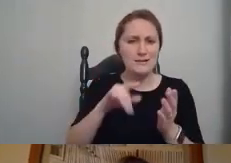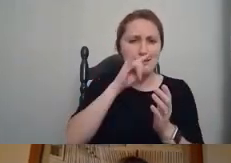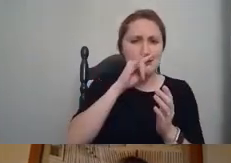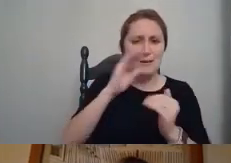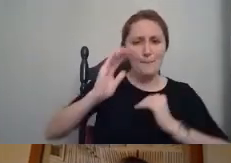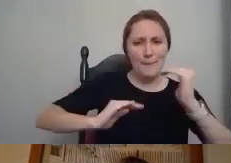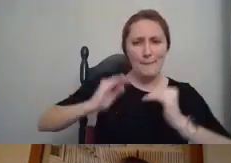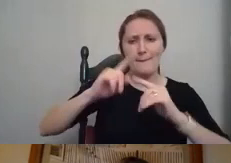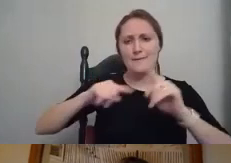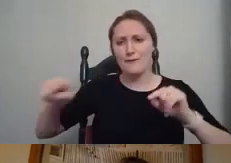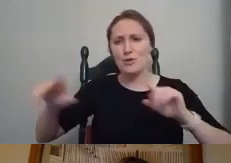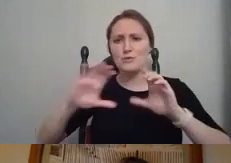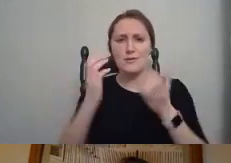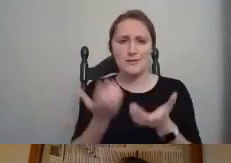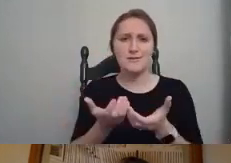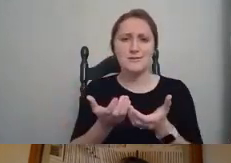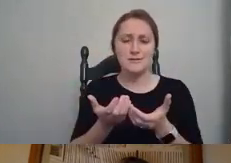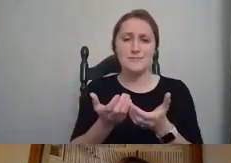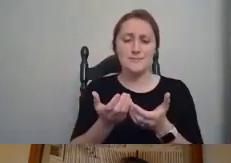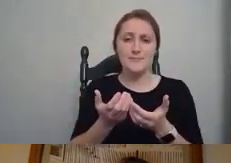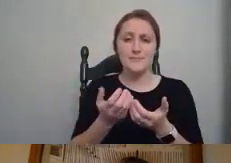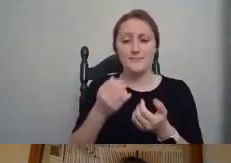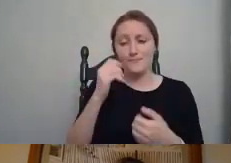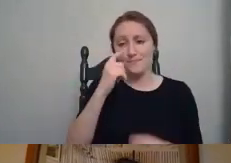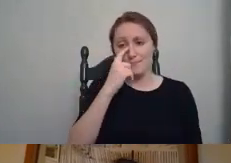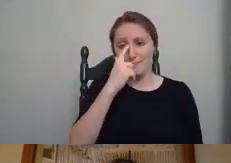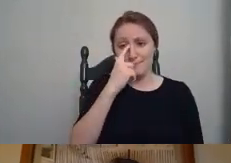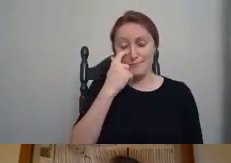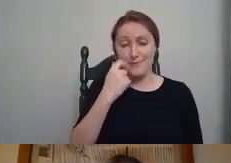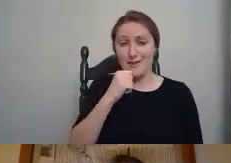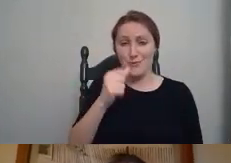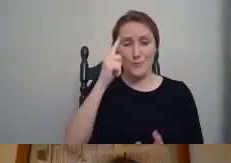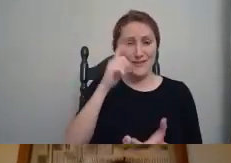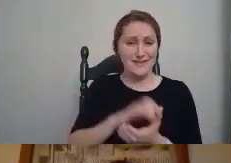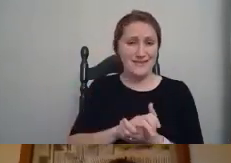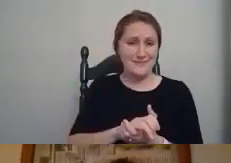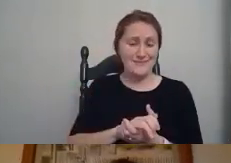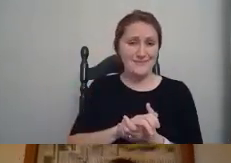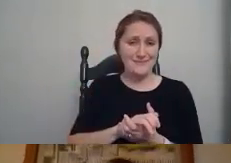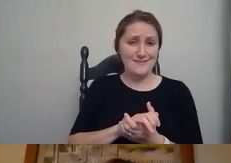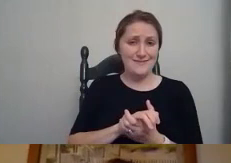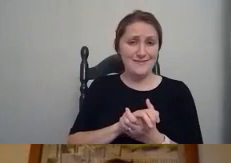and diverse classrooms. So I don't believe that there was that.